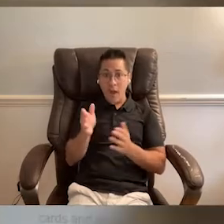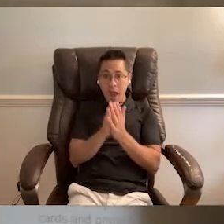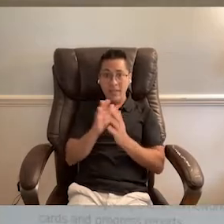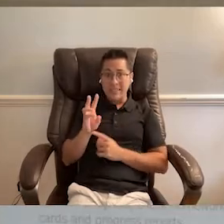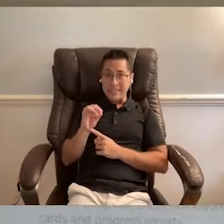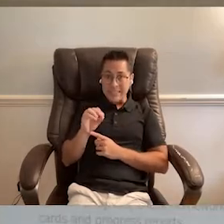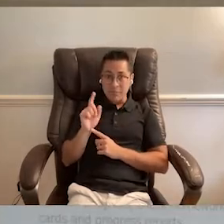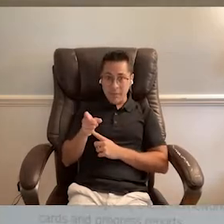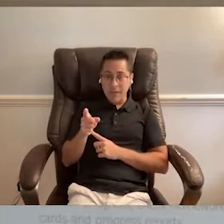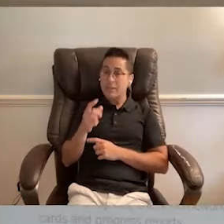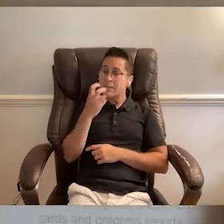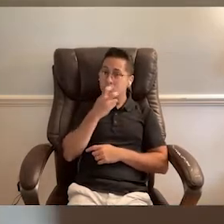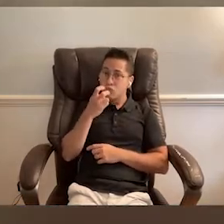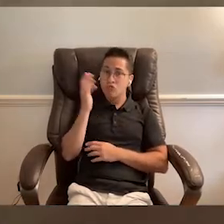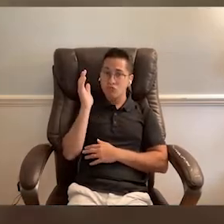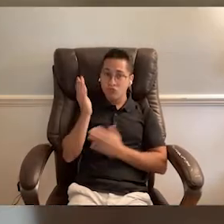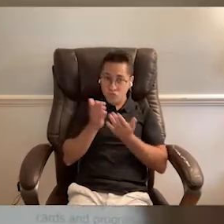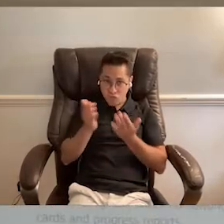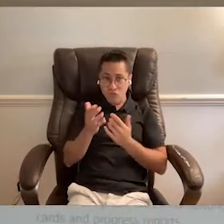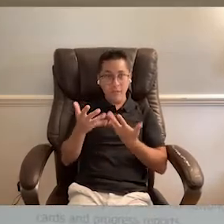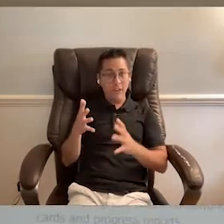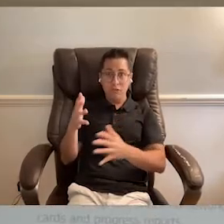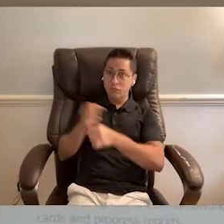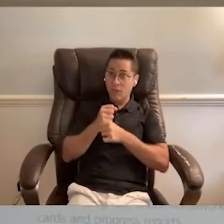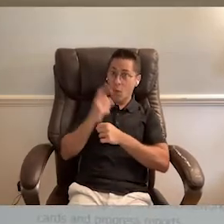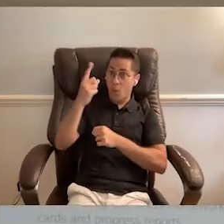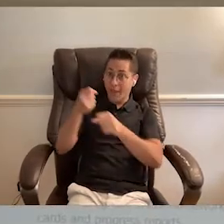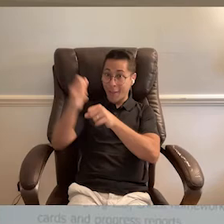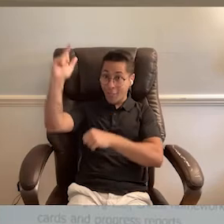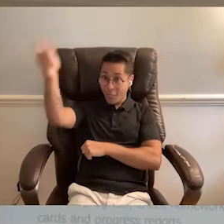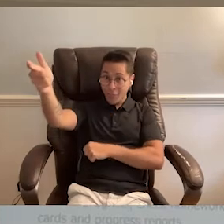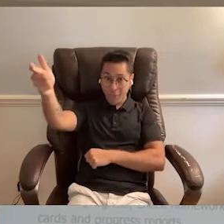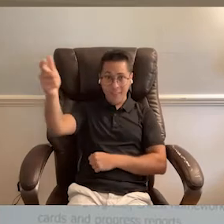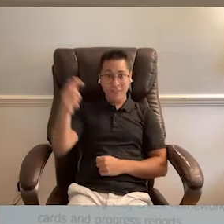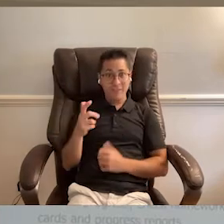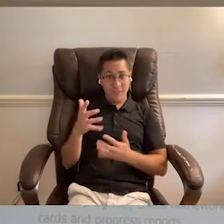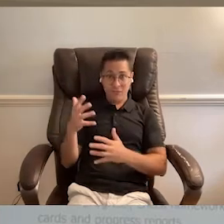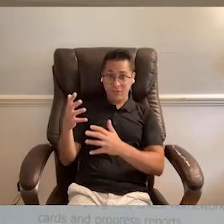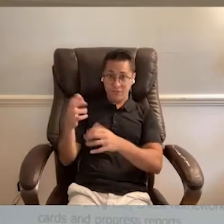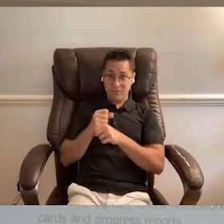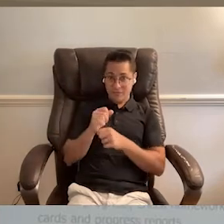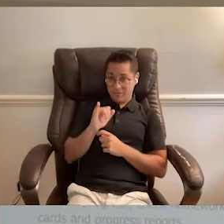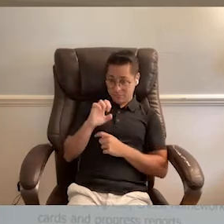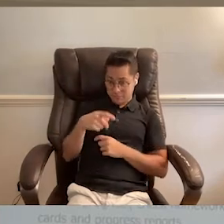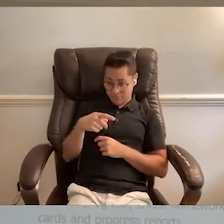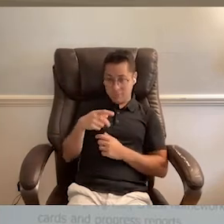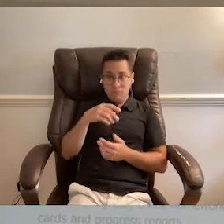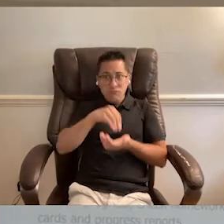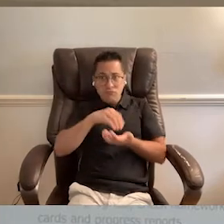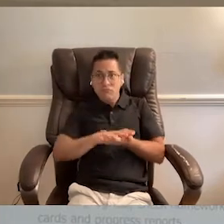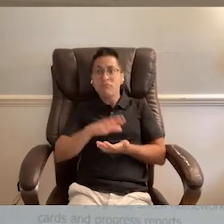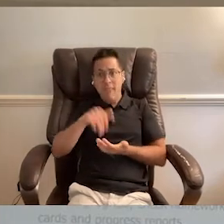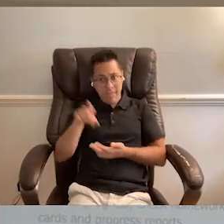services, you finally get it a year later, and once you get that IEP and it's documented that that's what you're going to have,